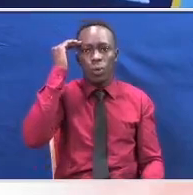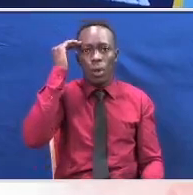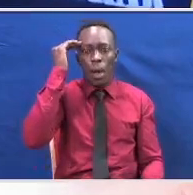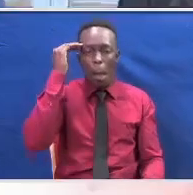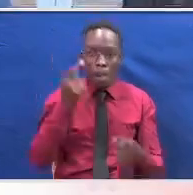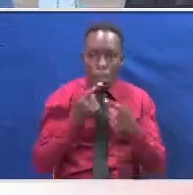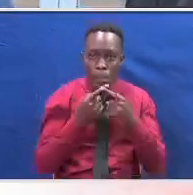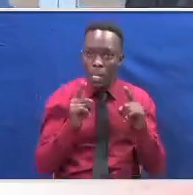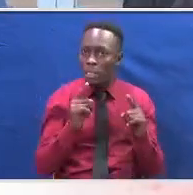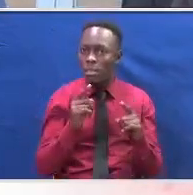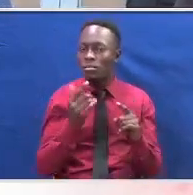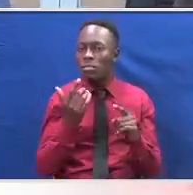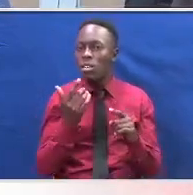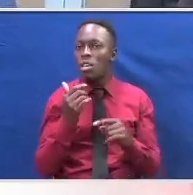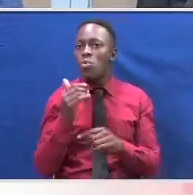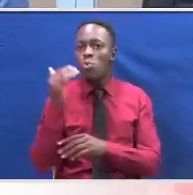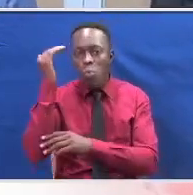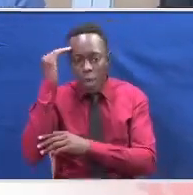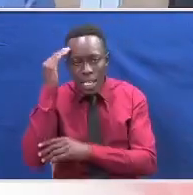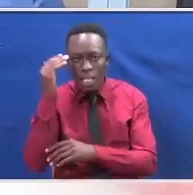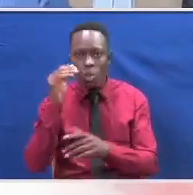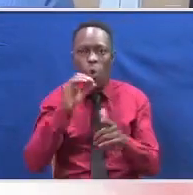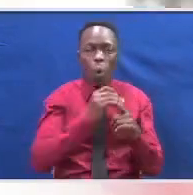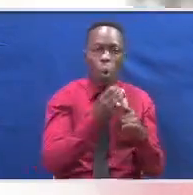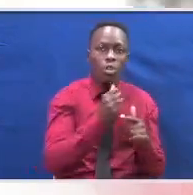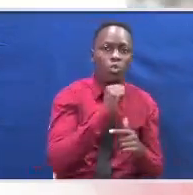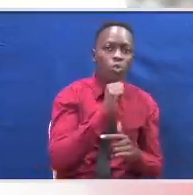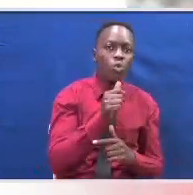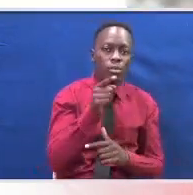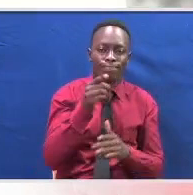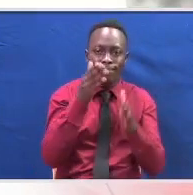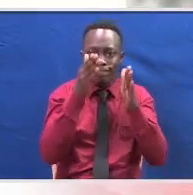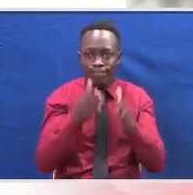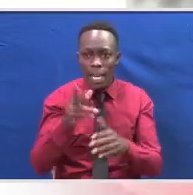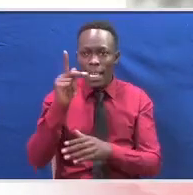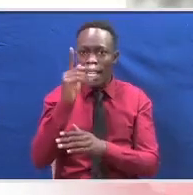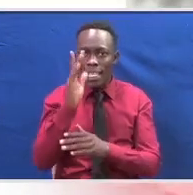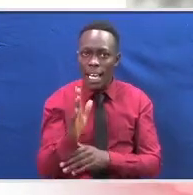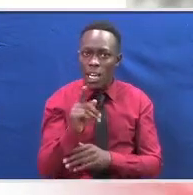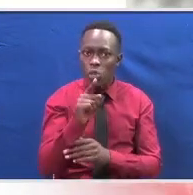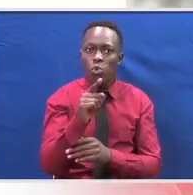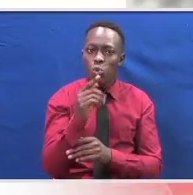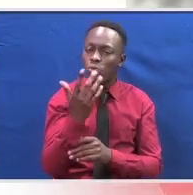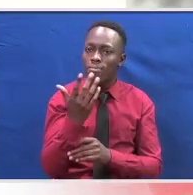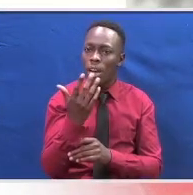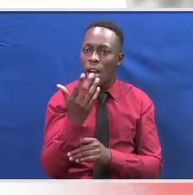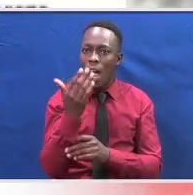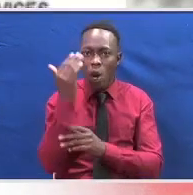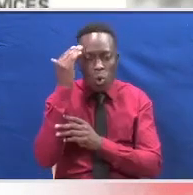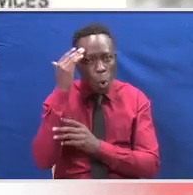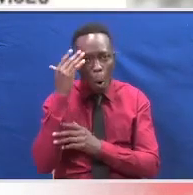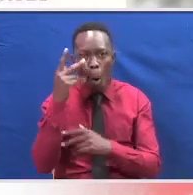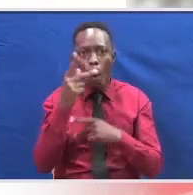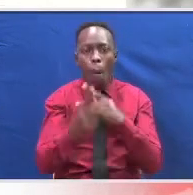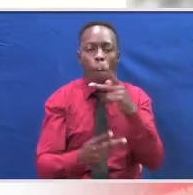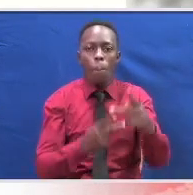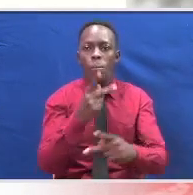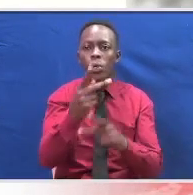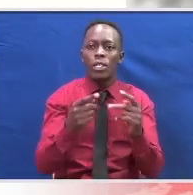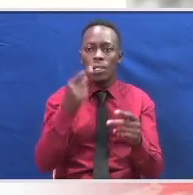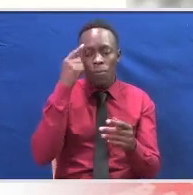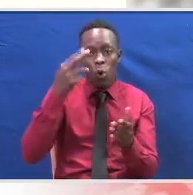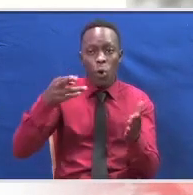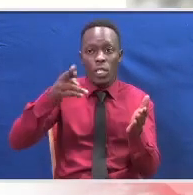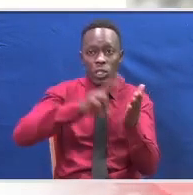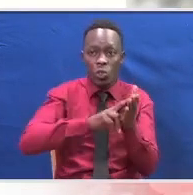However, willingly or not, you, as a Kenyan, are you familiar with the process of registration as a member of a